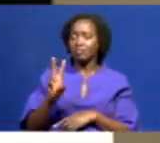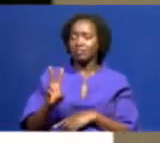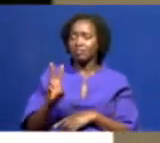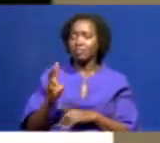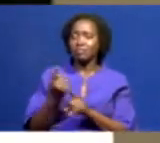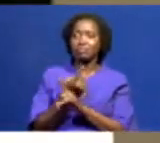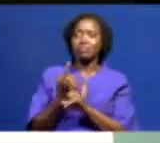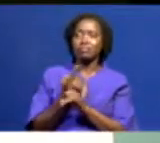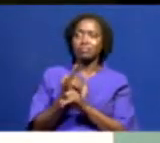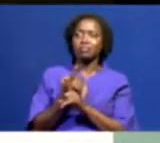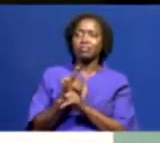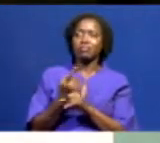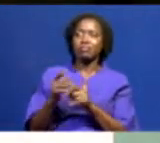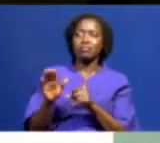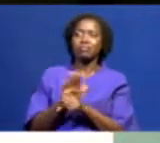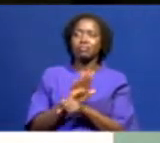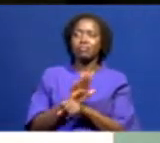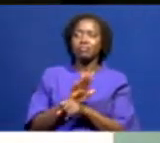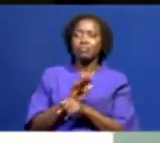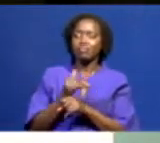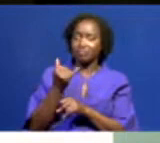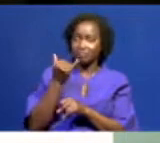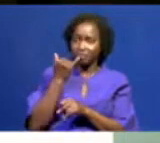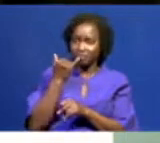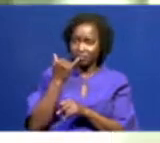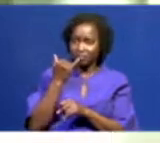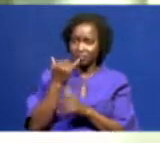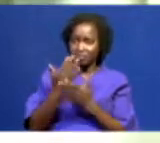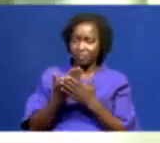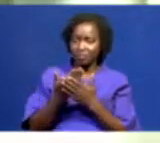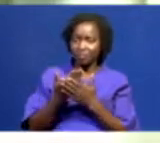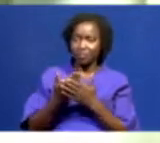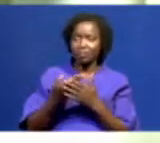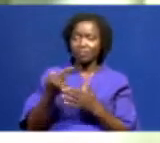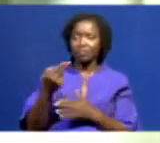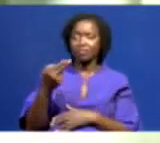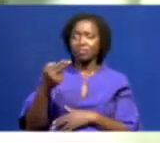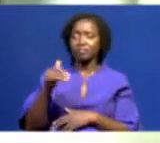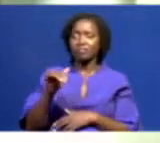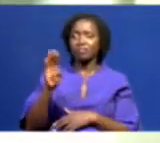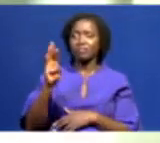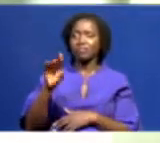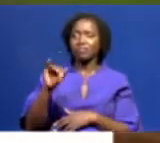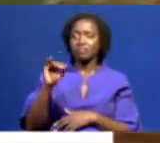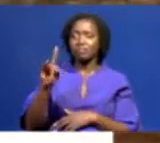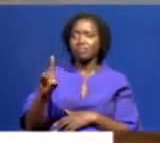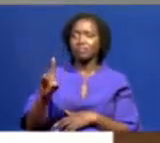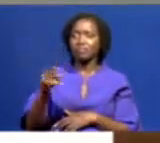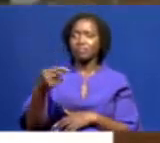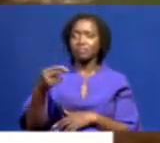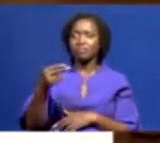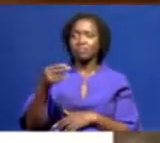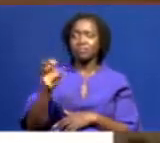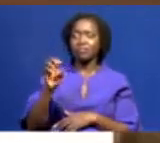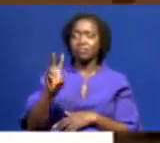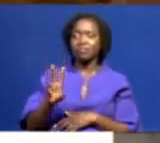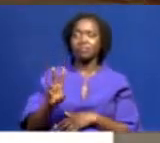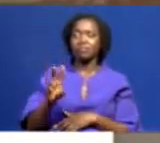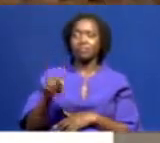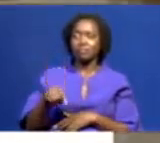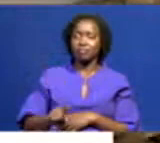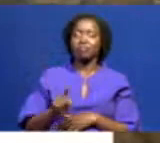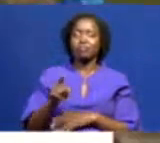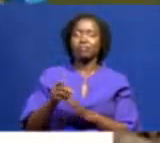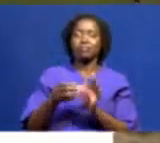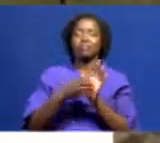operate entirely on battery thrusts, whereas hybrid electric vehicles, HEVs, have self-charging